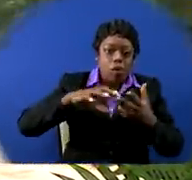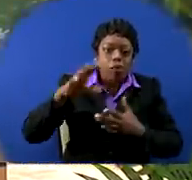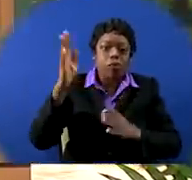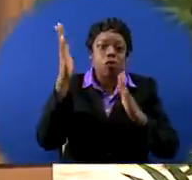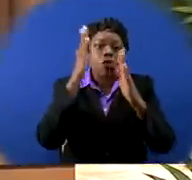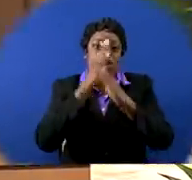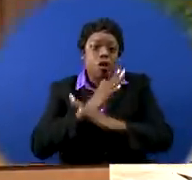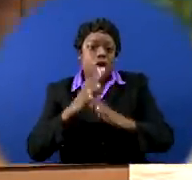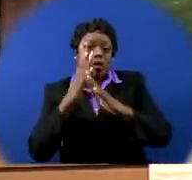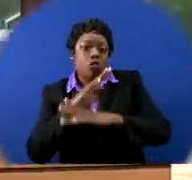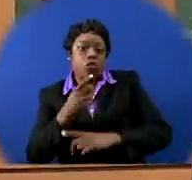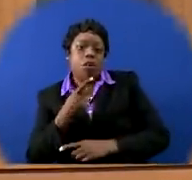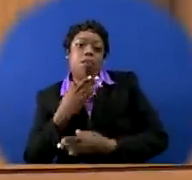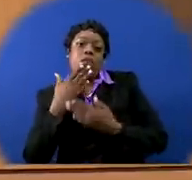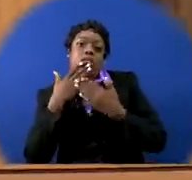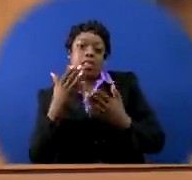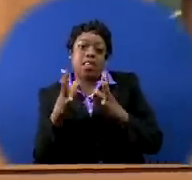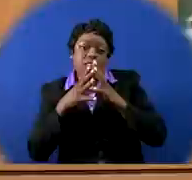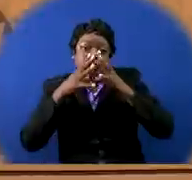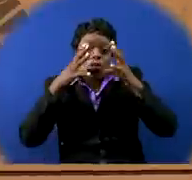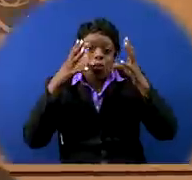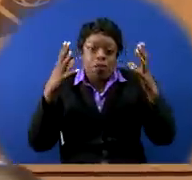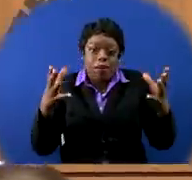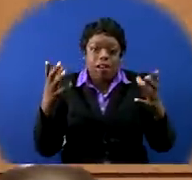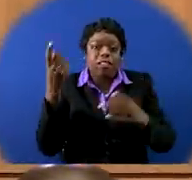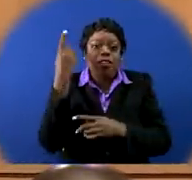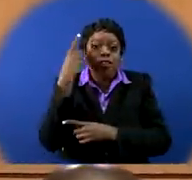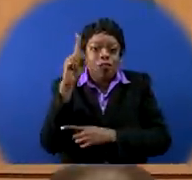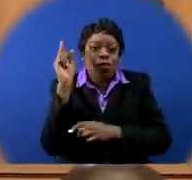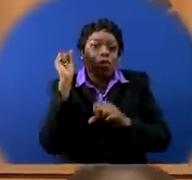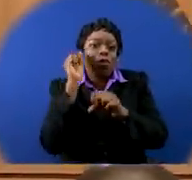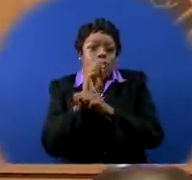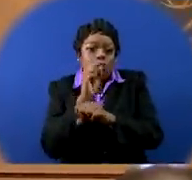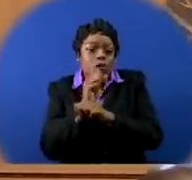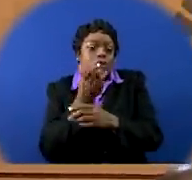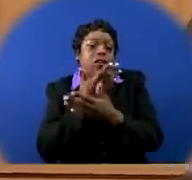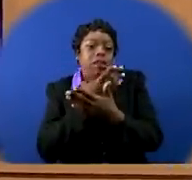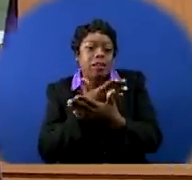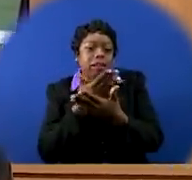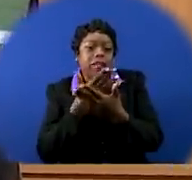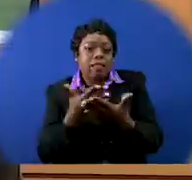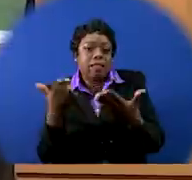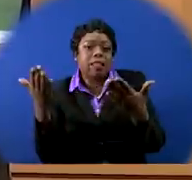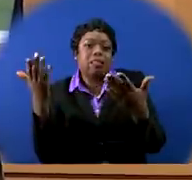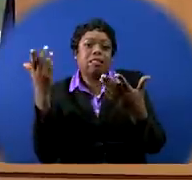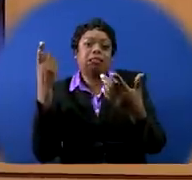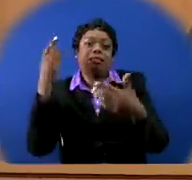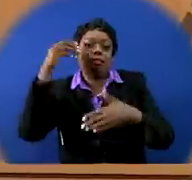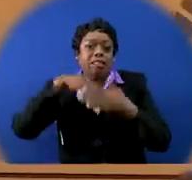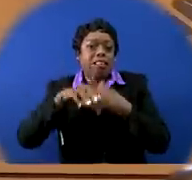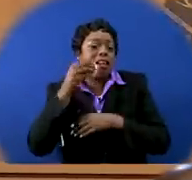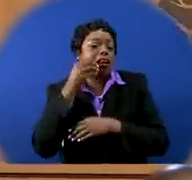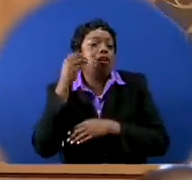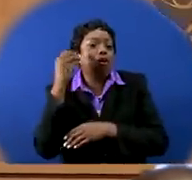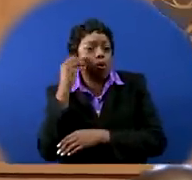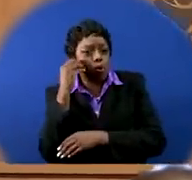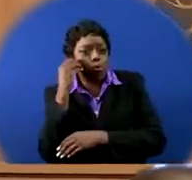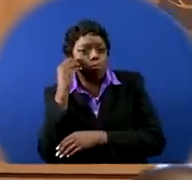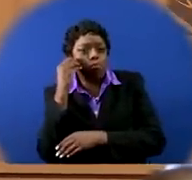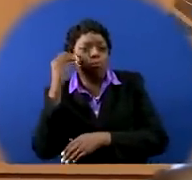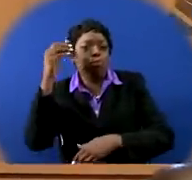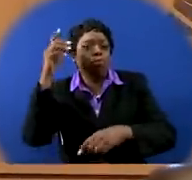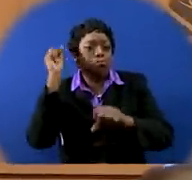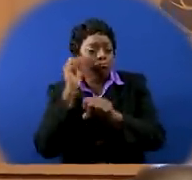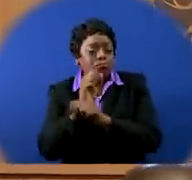Thank you so much for working things out in our homes, on